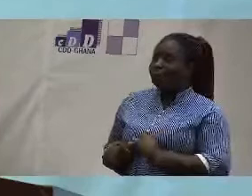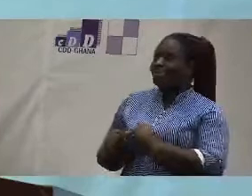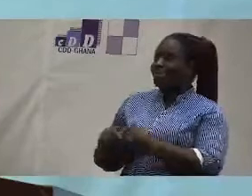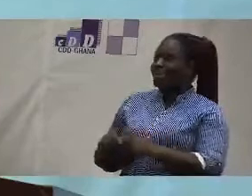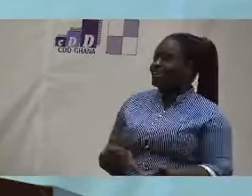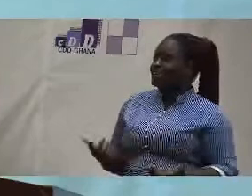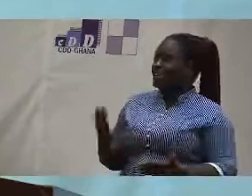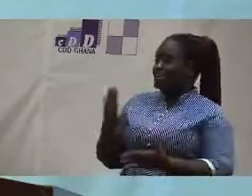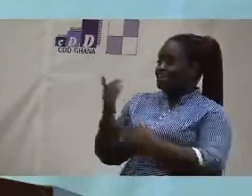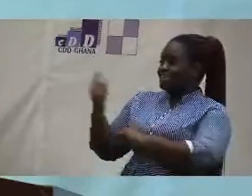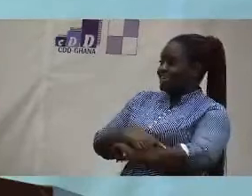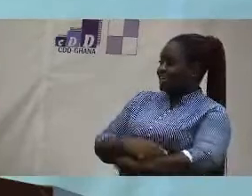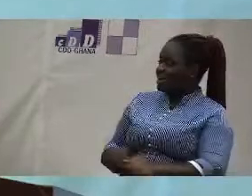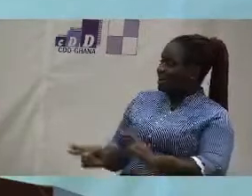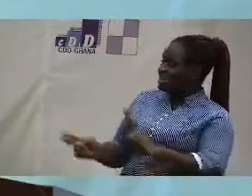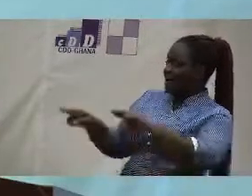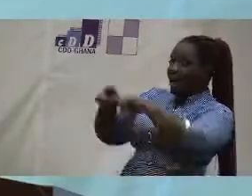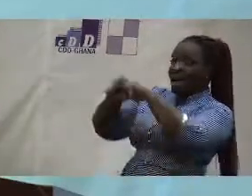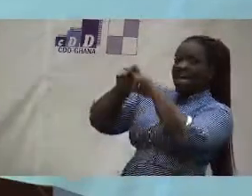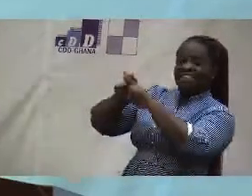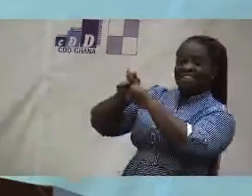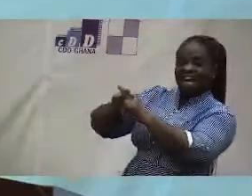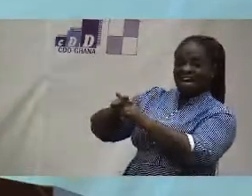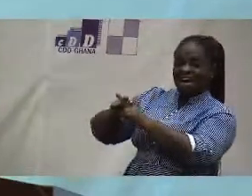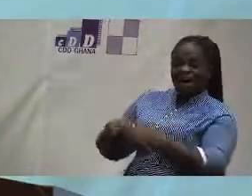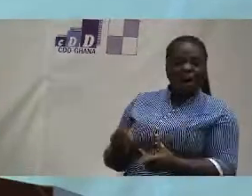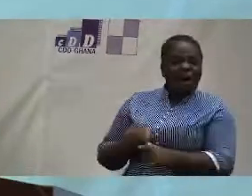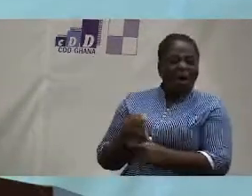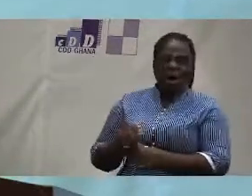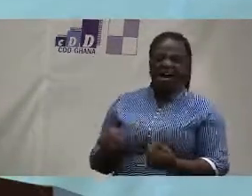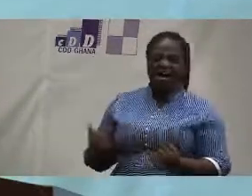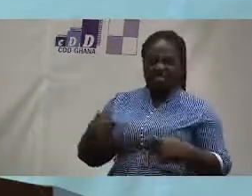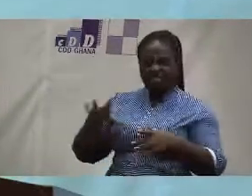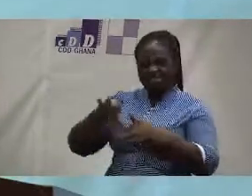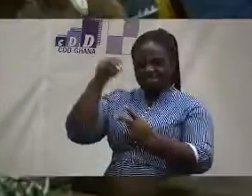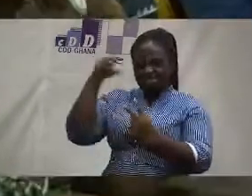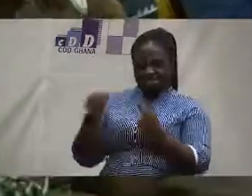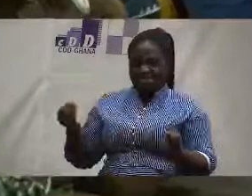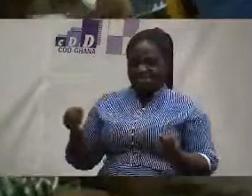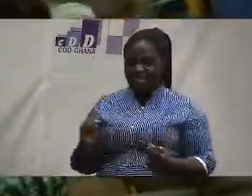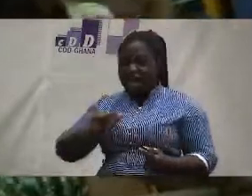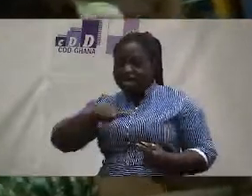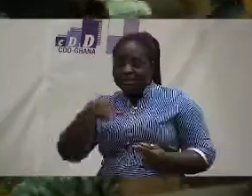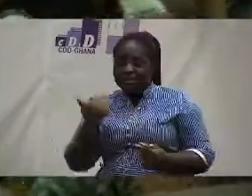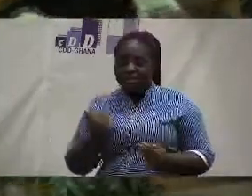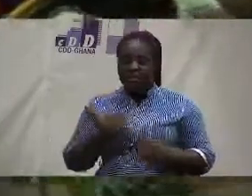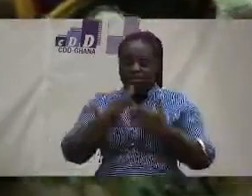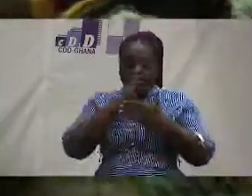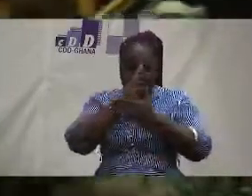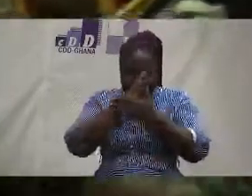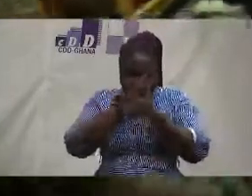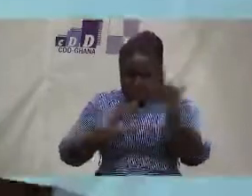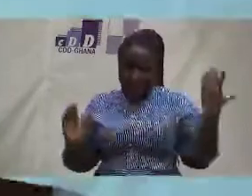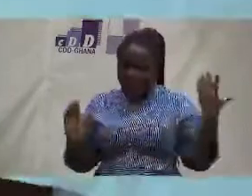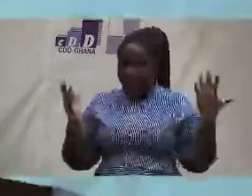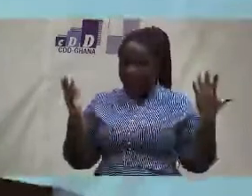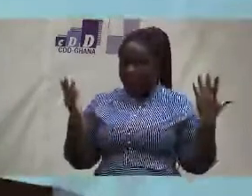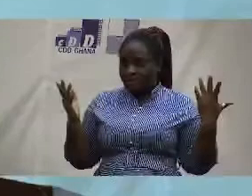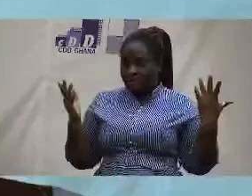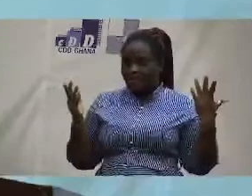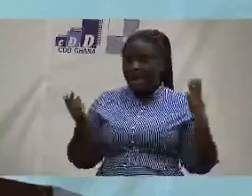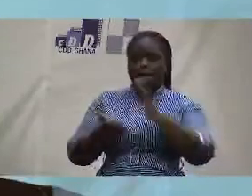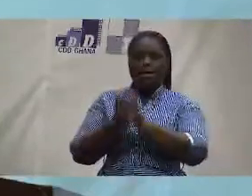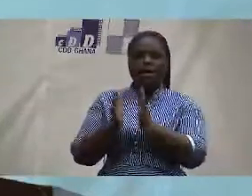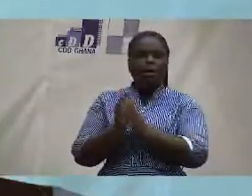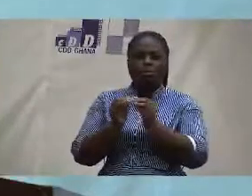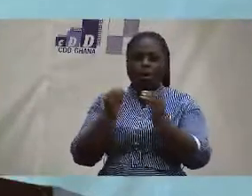can have all our hashtag, or they can choose to promote another hashtag, which we silence and become more